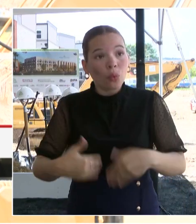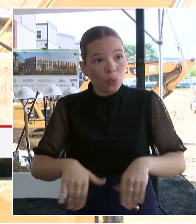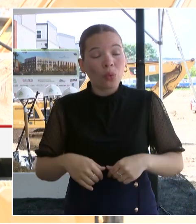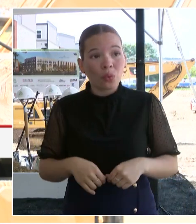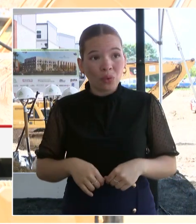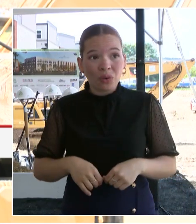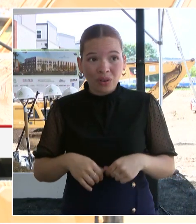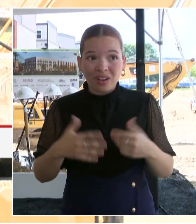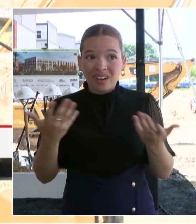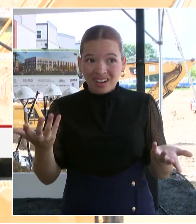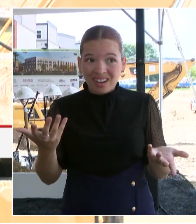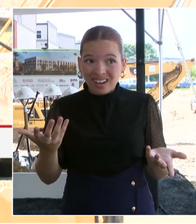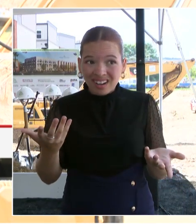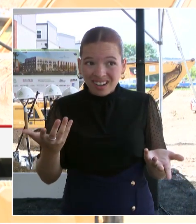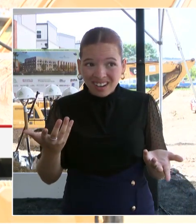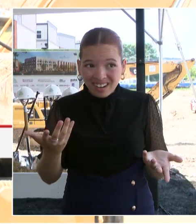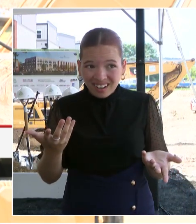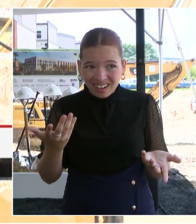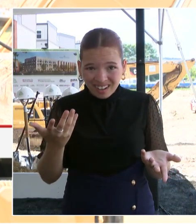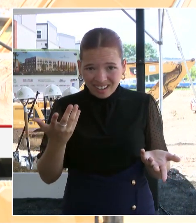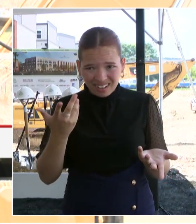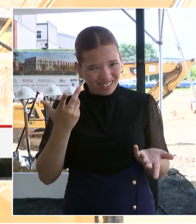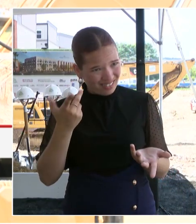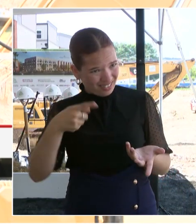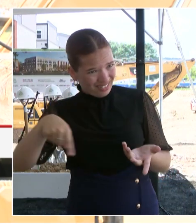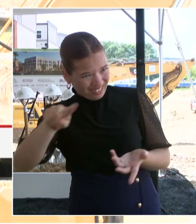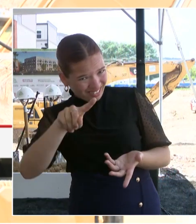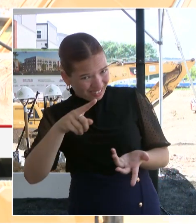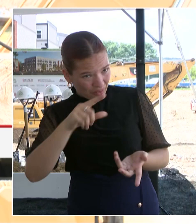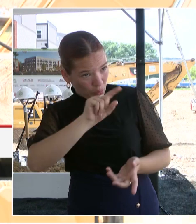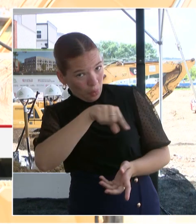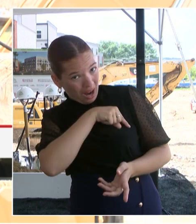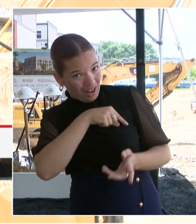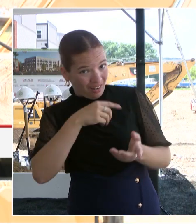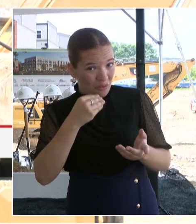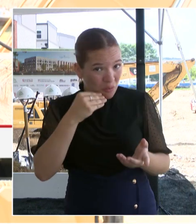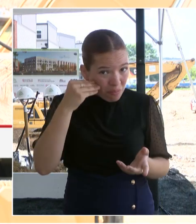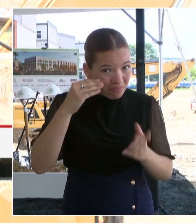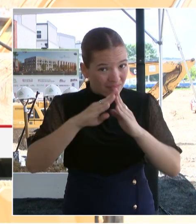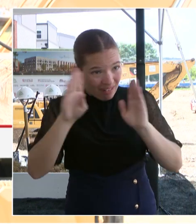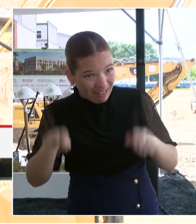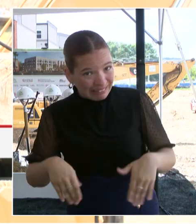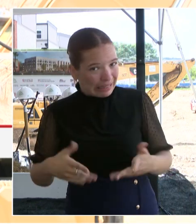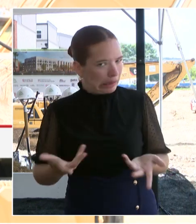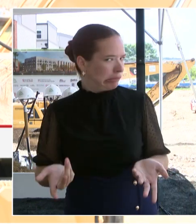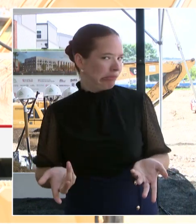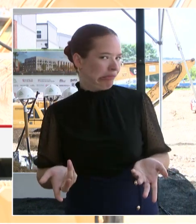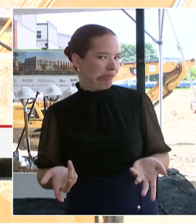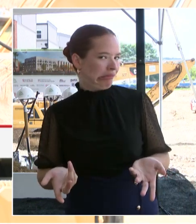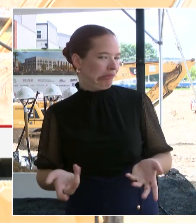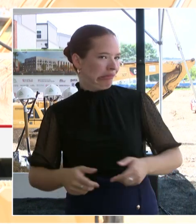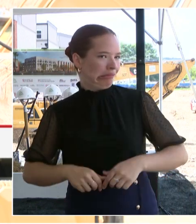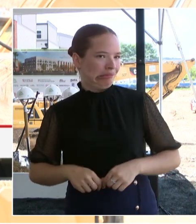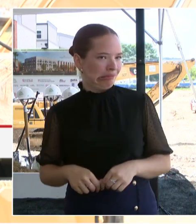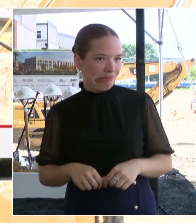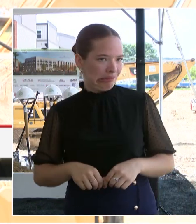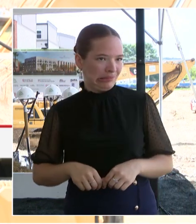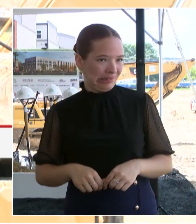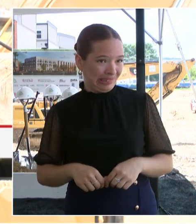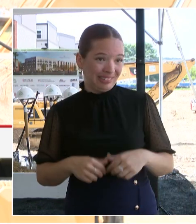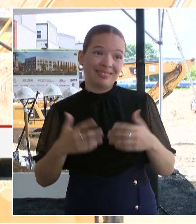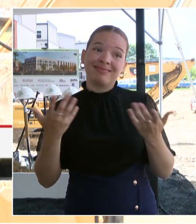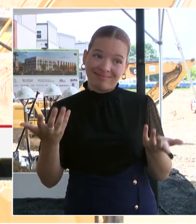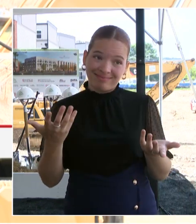housing. And in 2025, 93 new households will enjoy